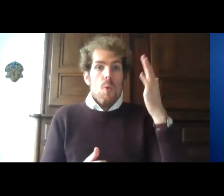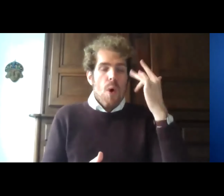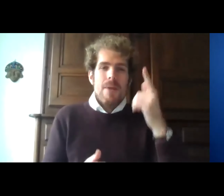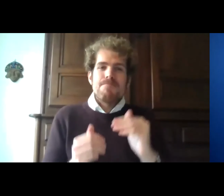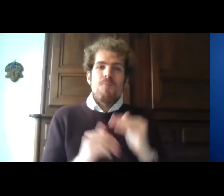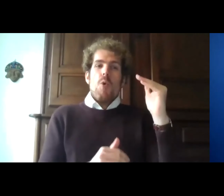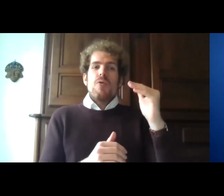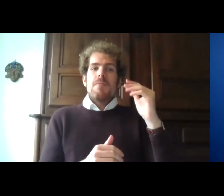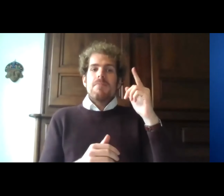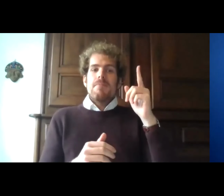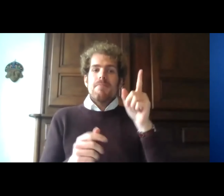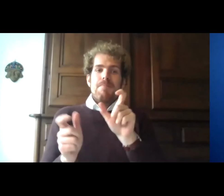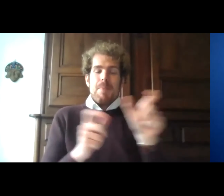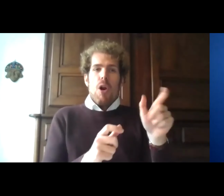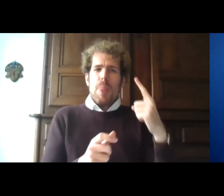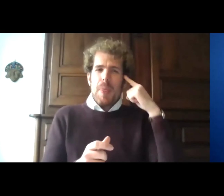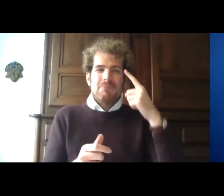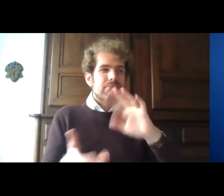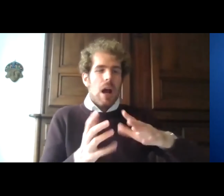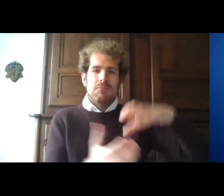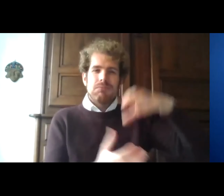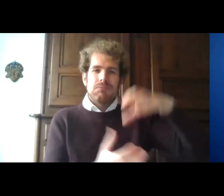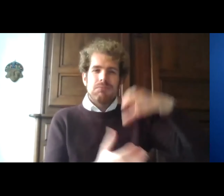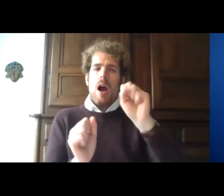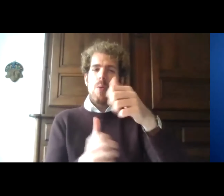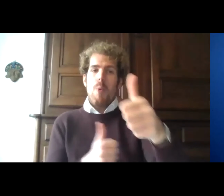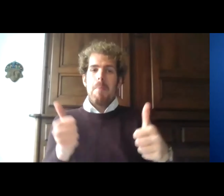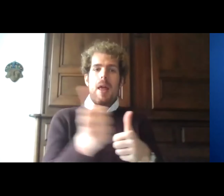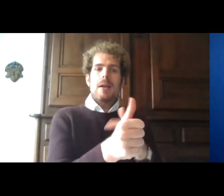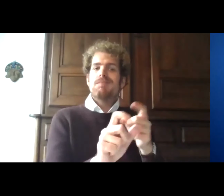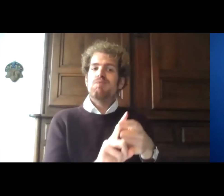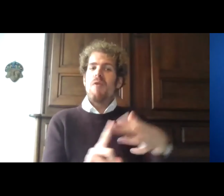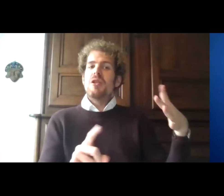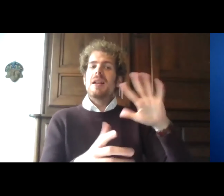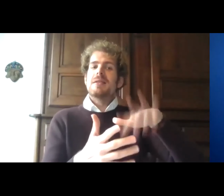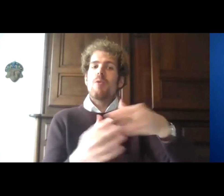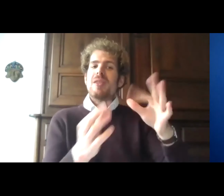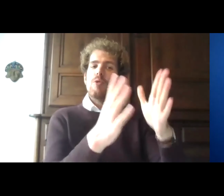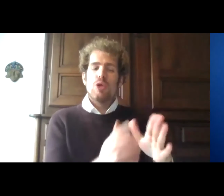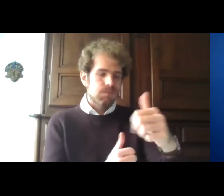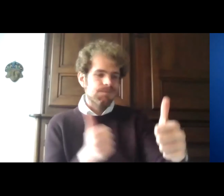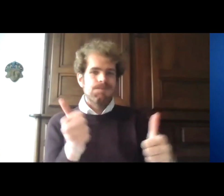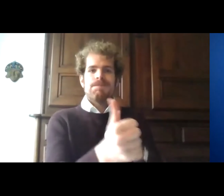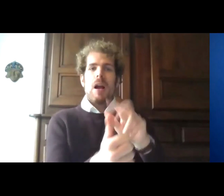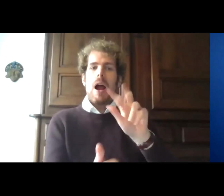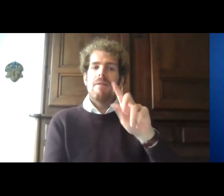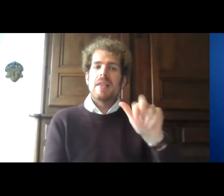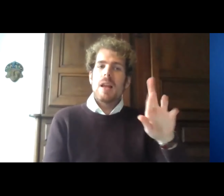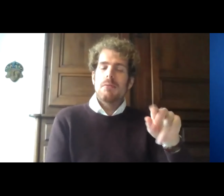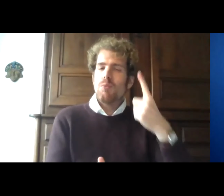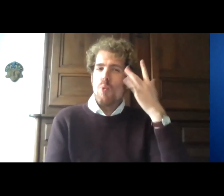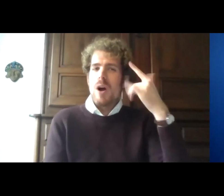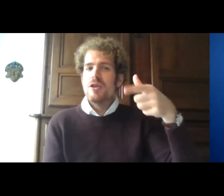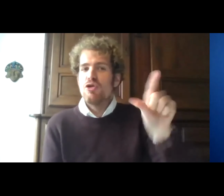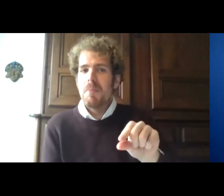about is avatars, and I have to say this is not doing the deaf community a service. The idea is that avatars